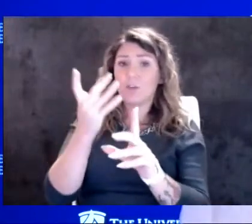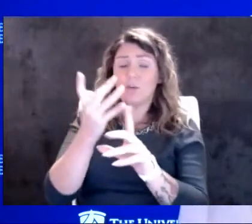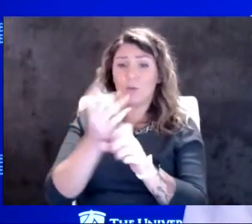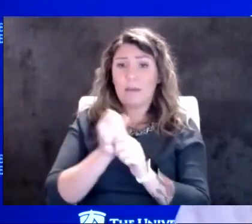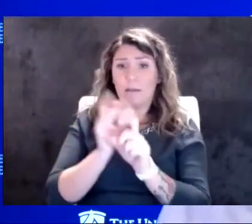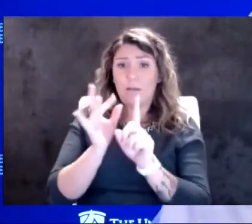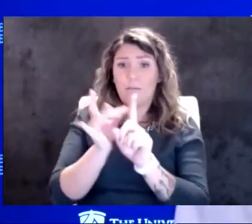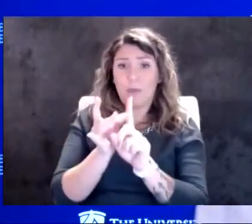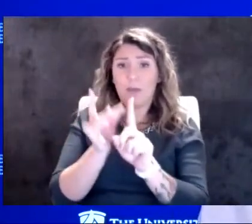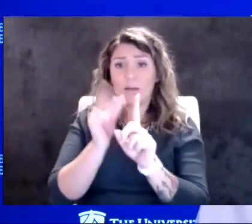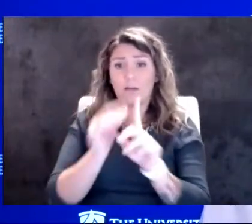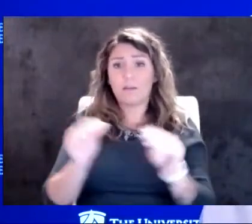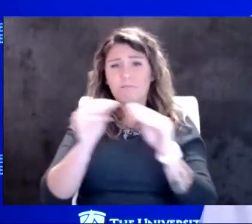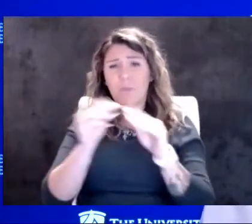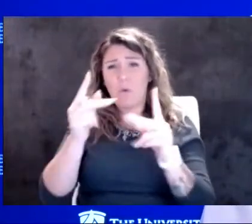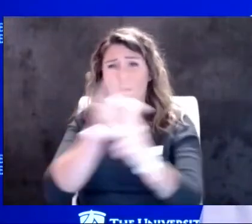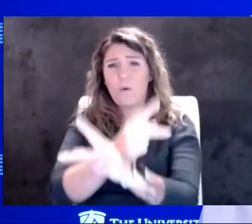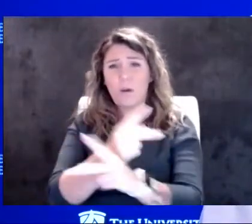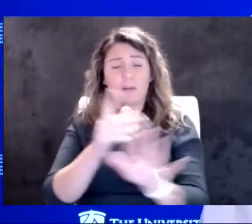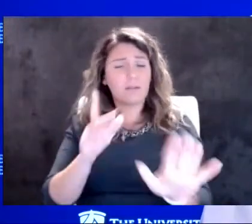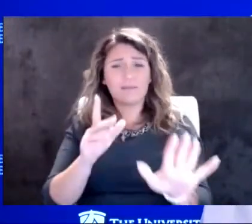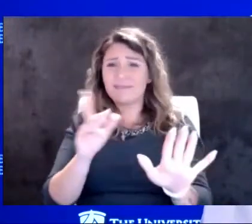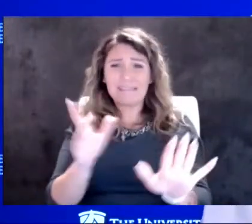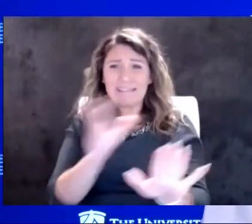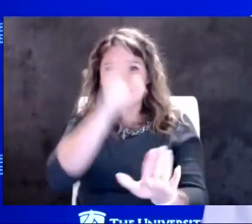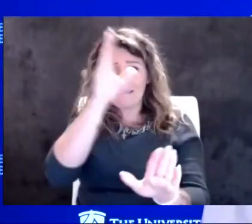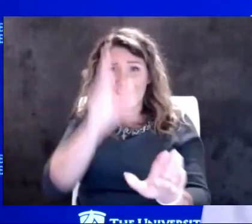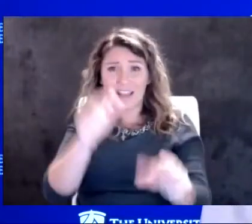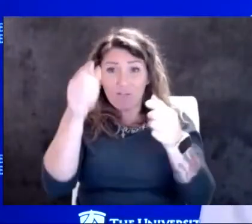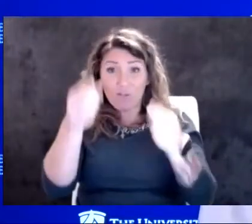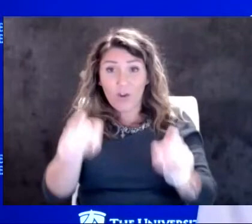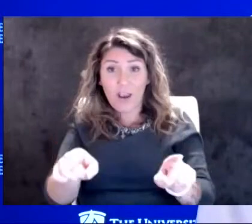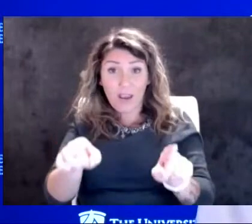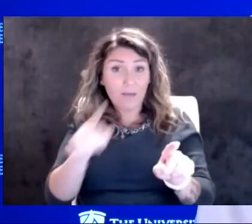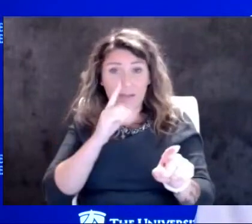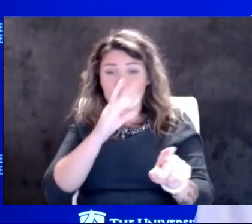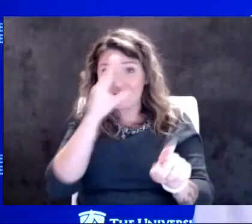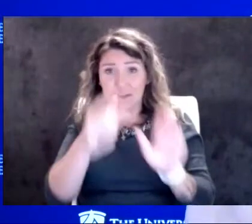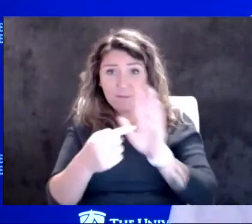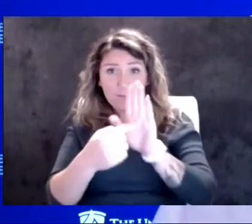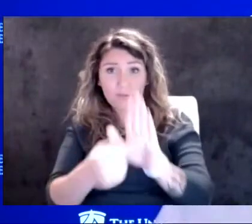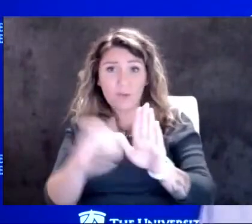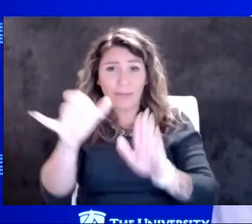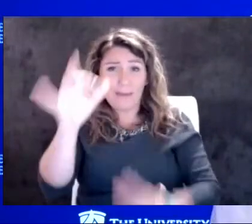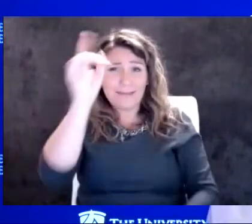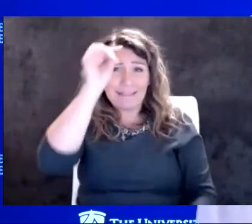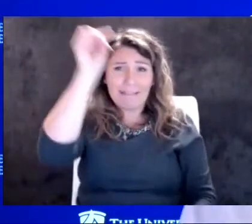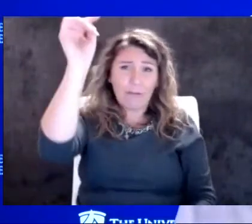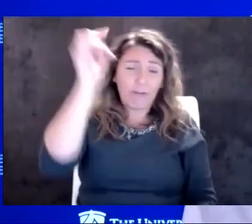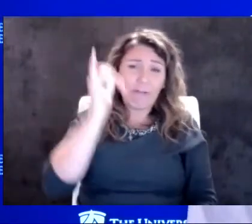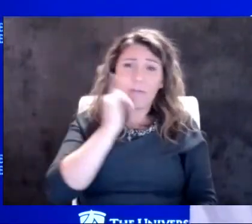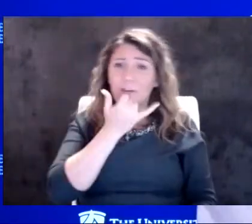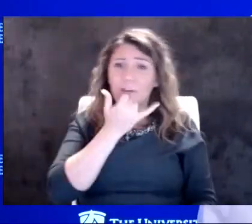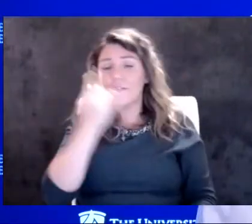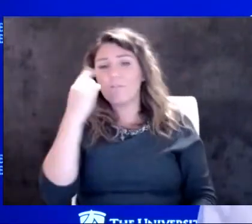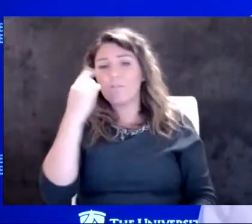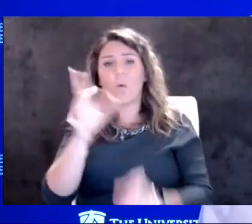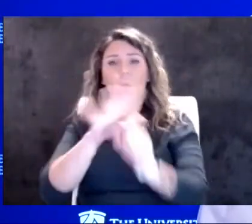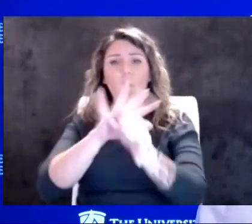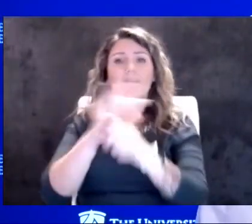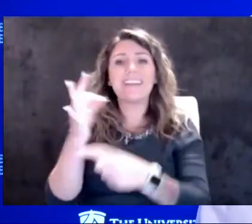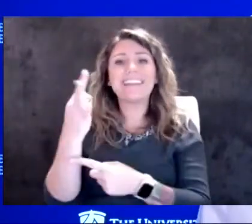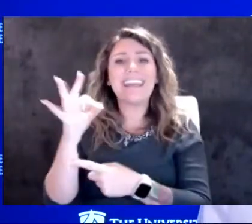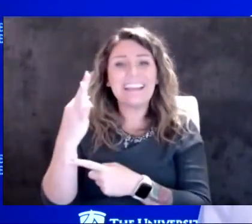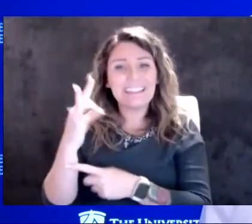be much worse, and that has never played out. That has not shown to be true. That is a theoretical issue for COVID-19 specifically.